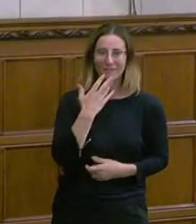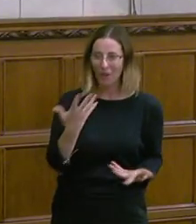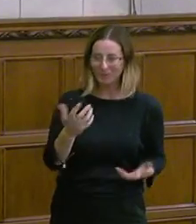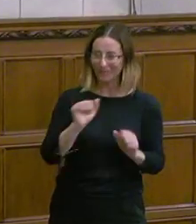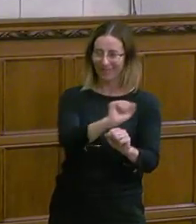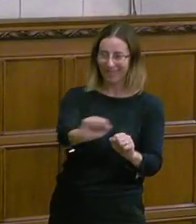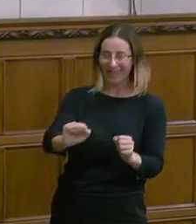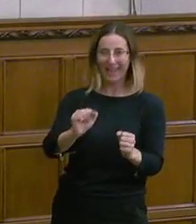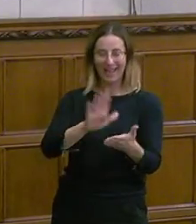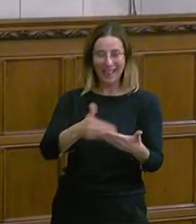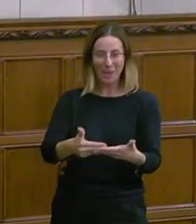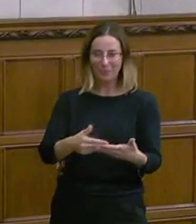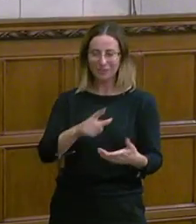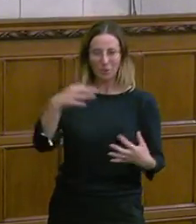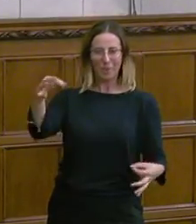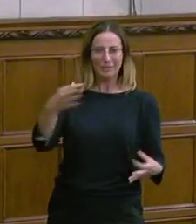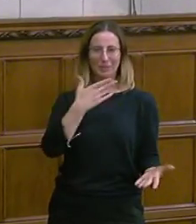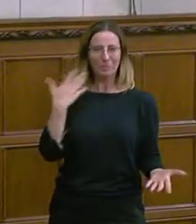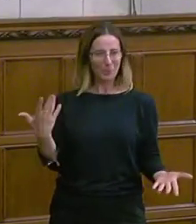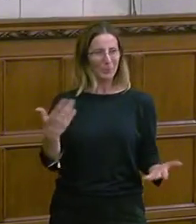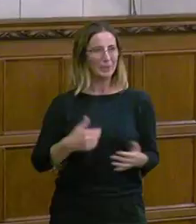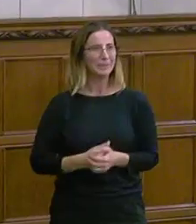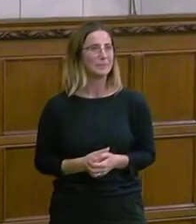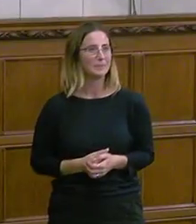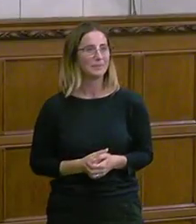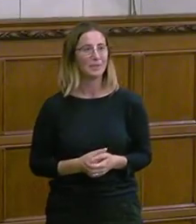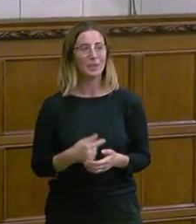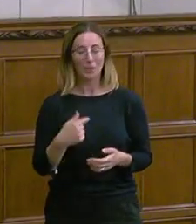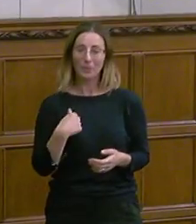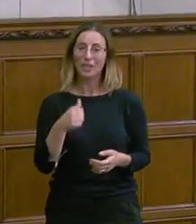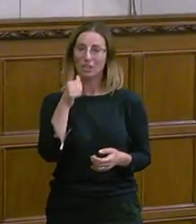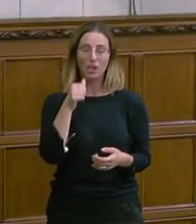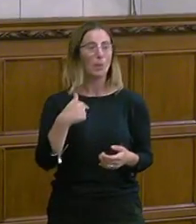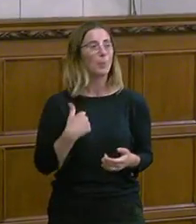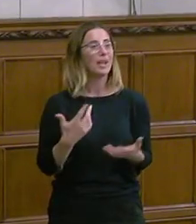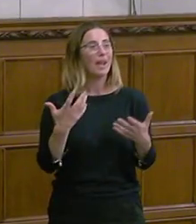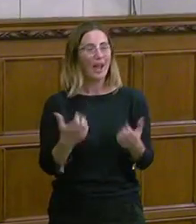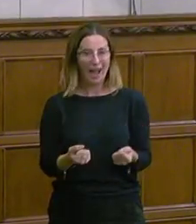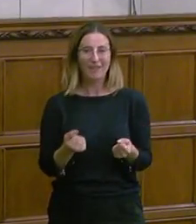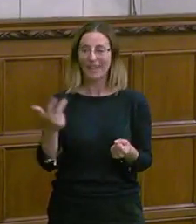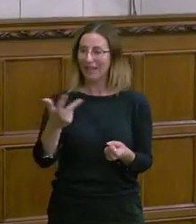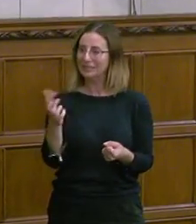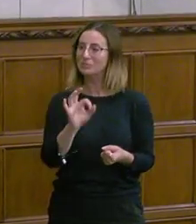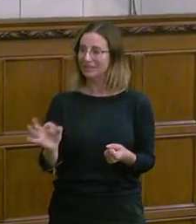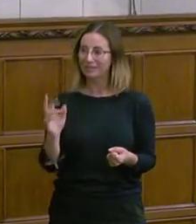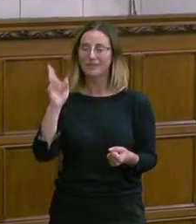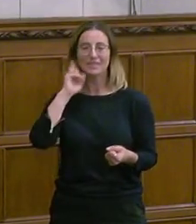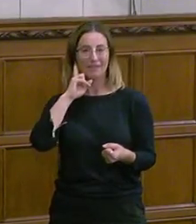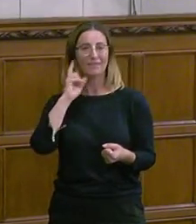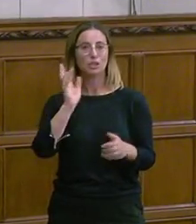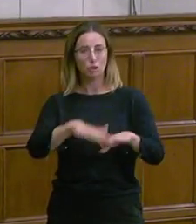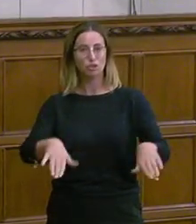we have 80%. I think it's a fantastic figure, actually, in our mainstream schools that people have deafness or learn, profound deafness